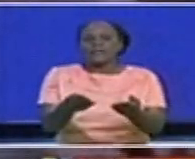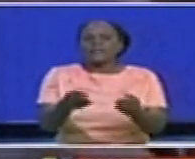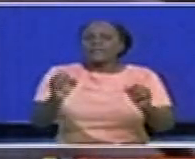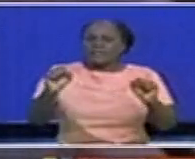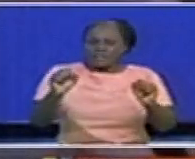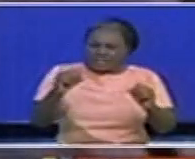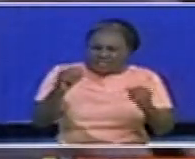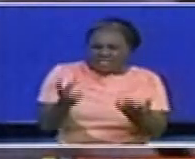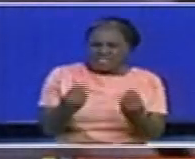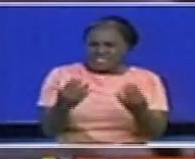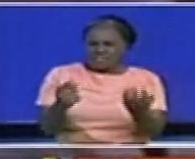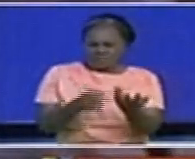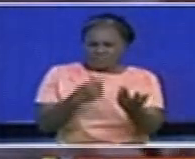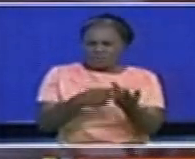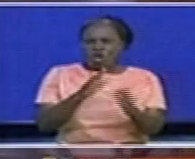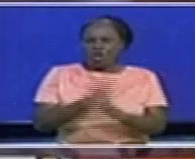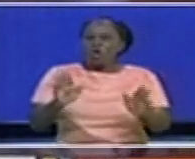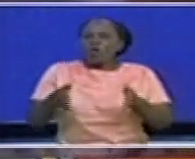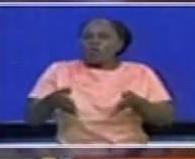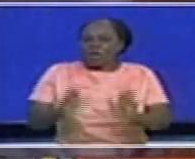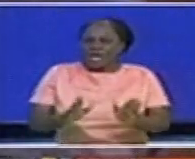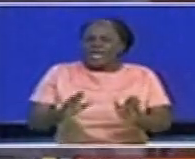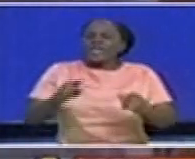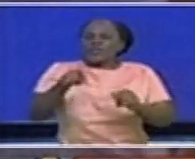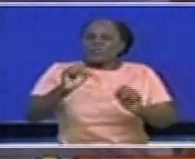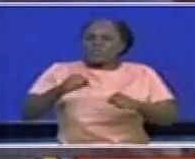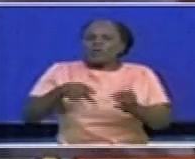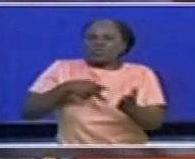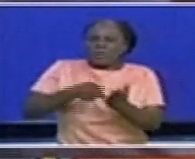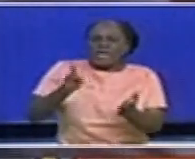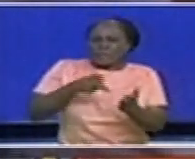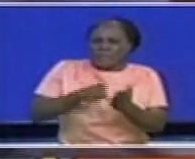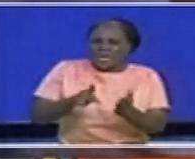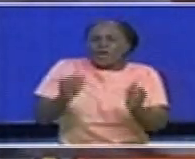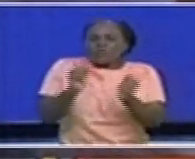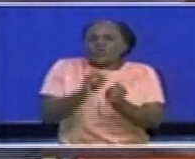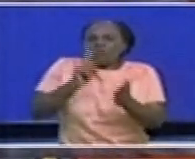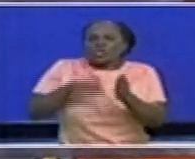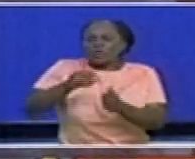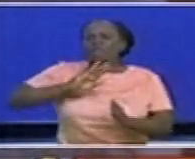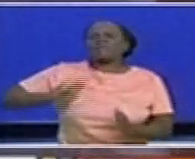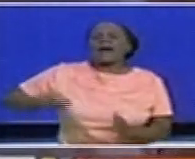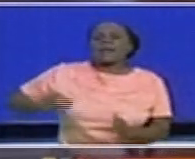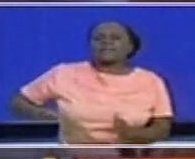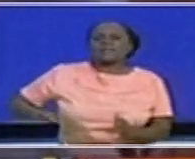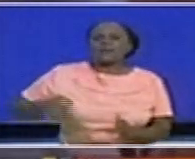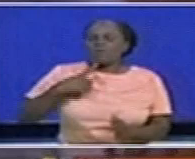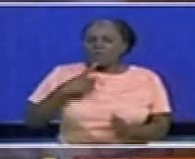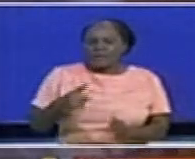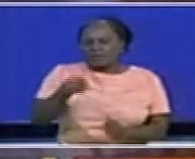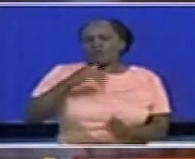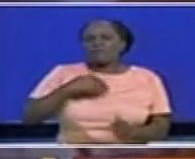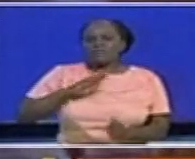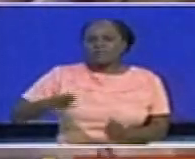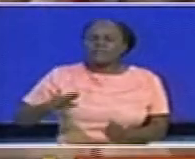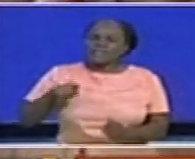will tell you there is no way you can service that loan within the remaining part of the for the term with the 133,000.